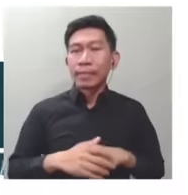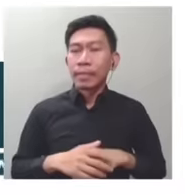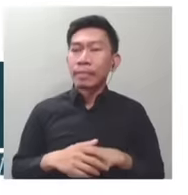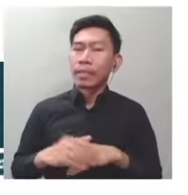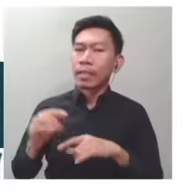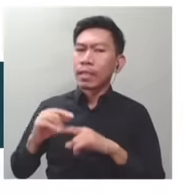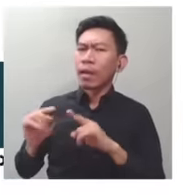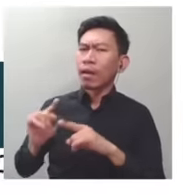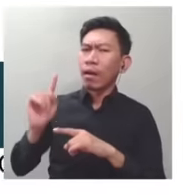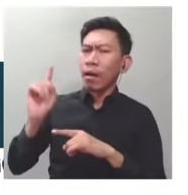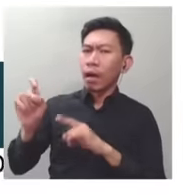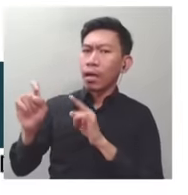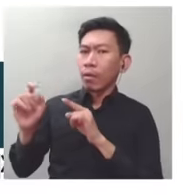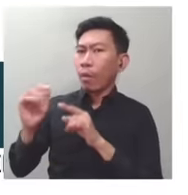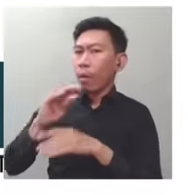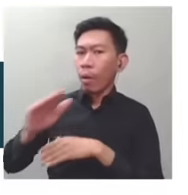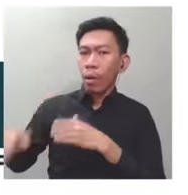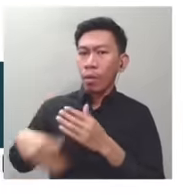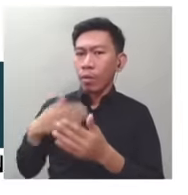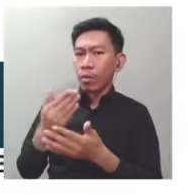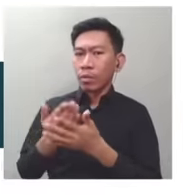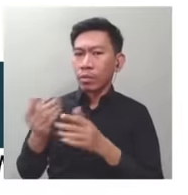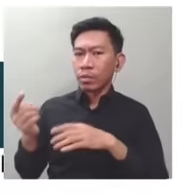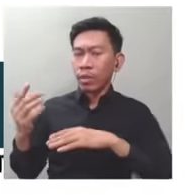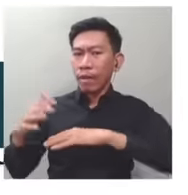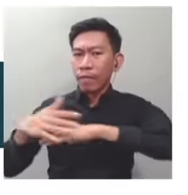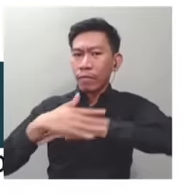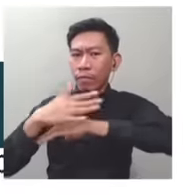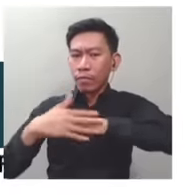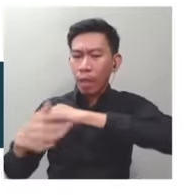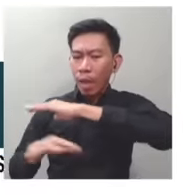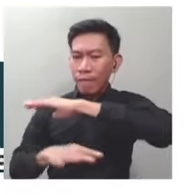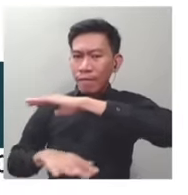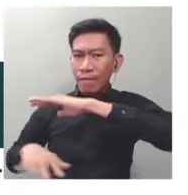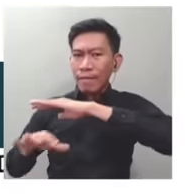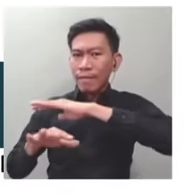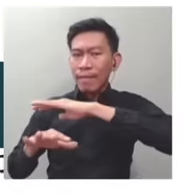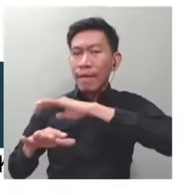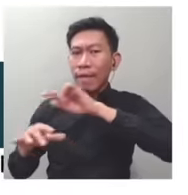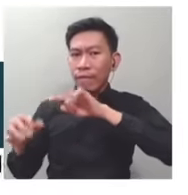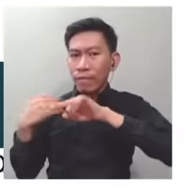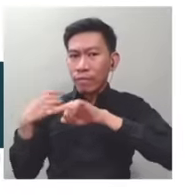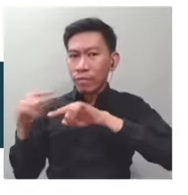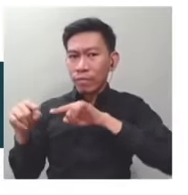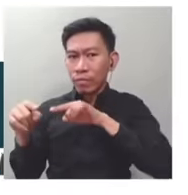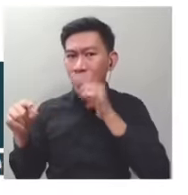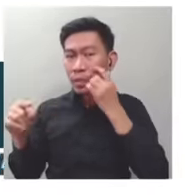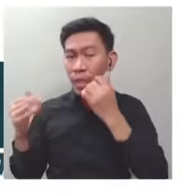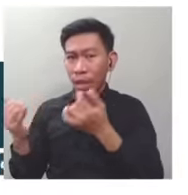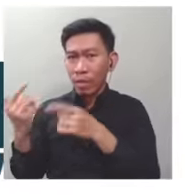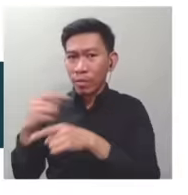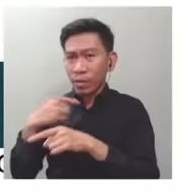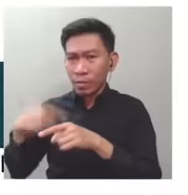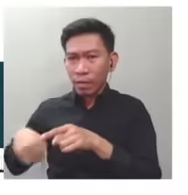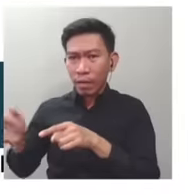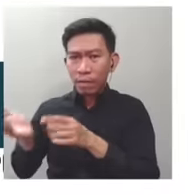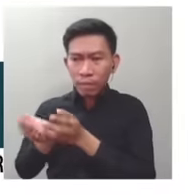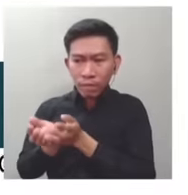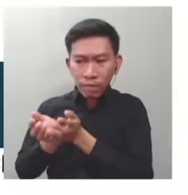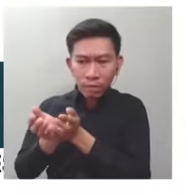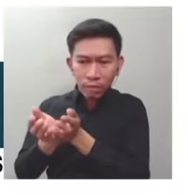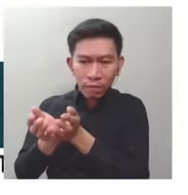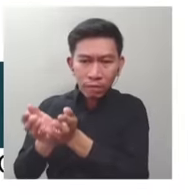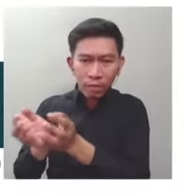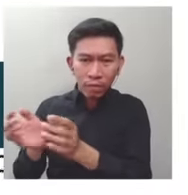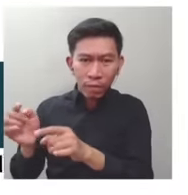that all these moving parts, the fact that they're moving this time, can only speak